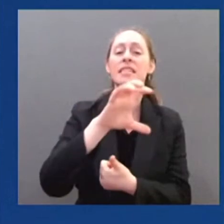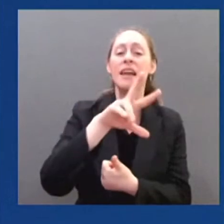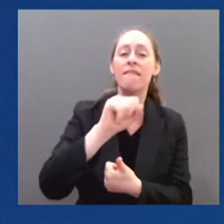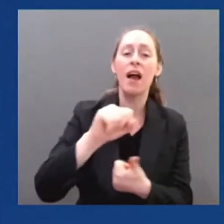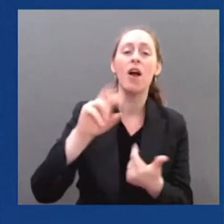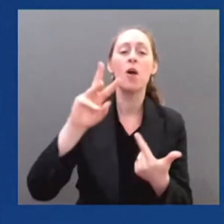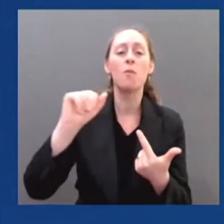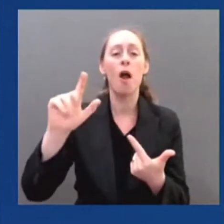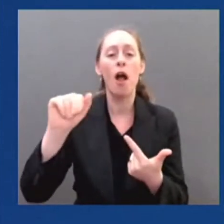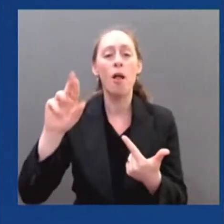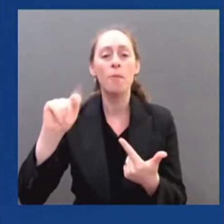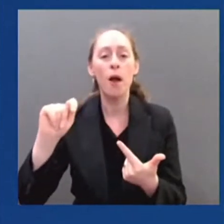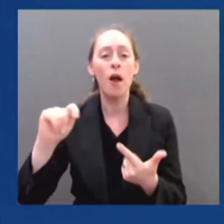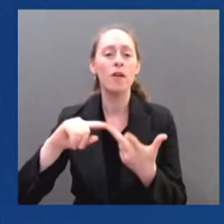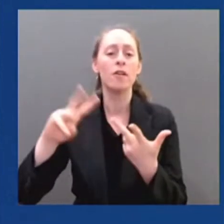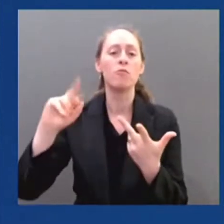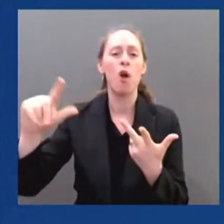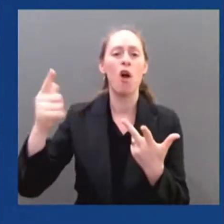country.